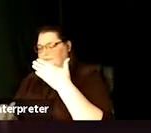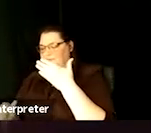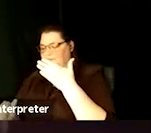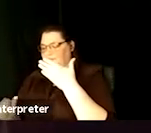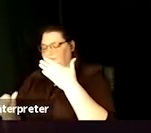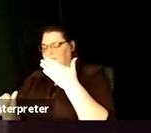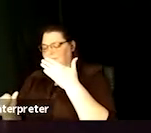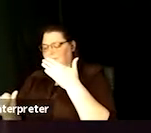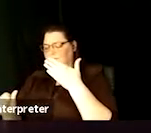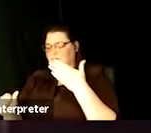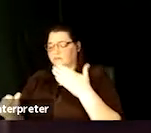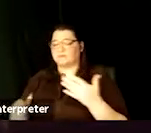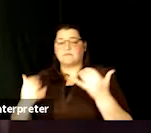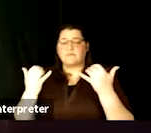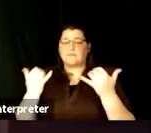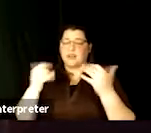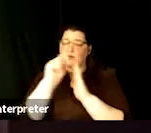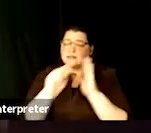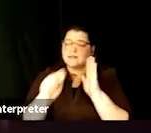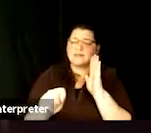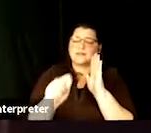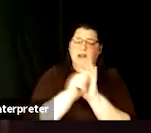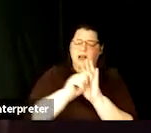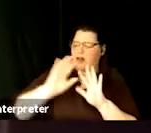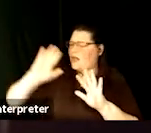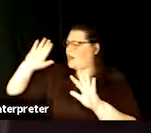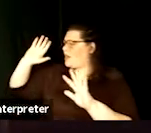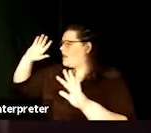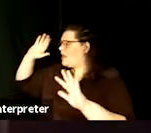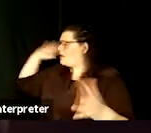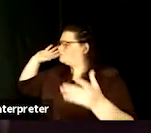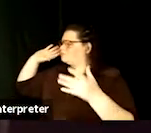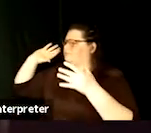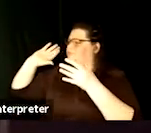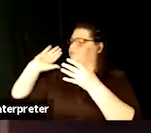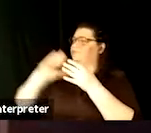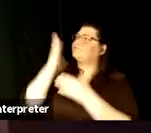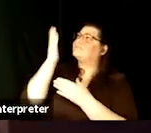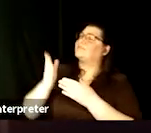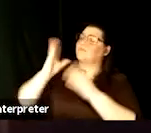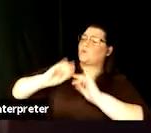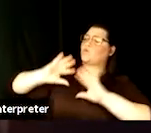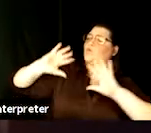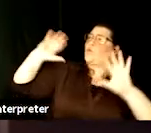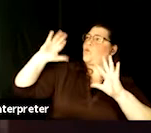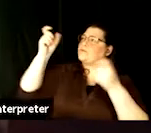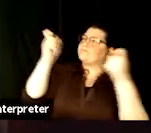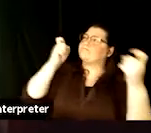Here are the times and ages, and to him be glory and dominion through all ages of